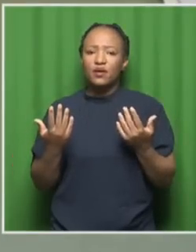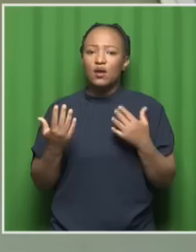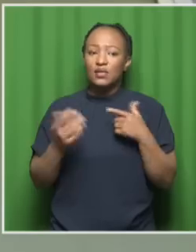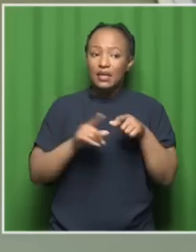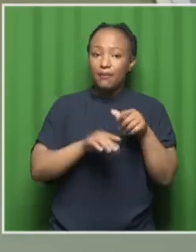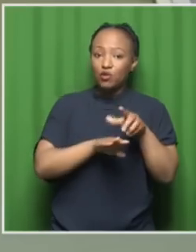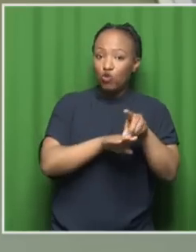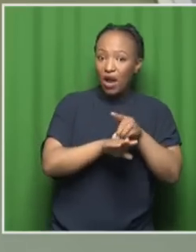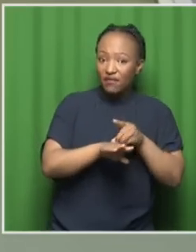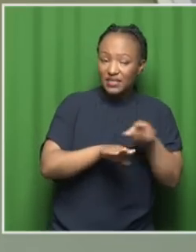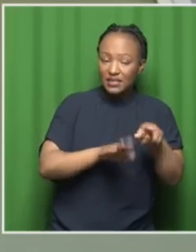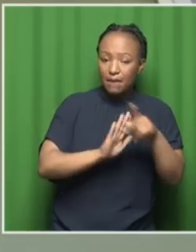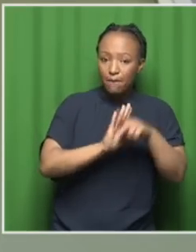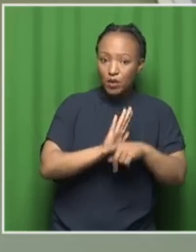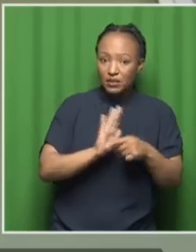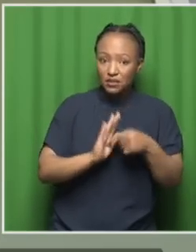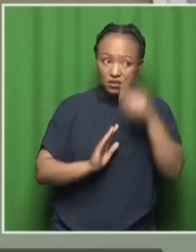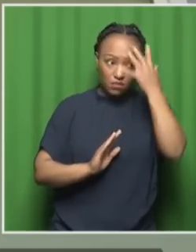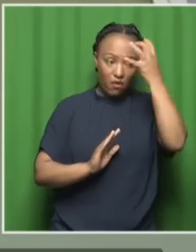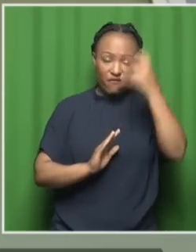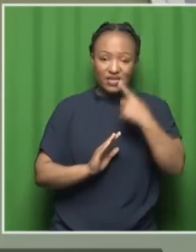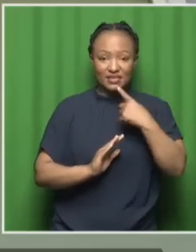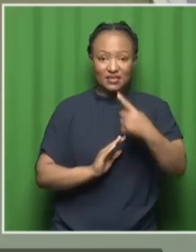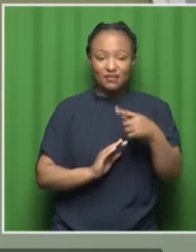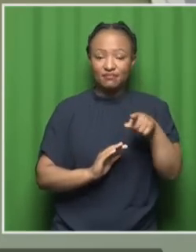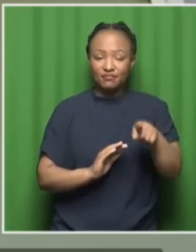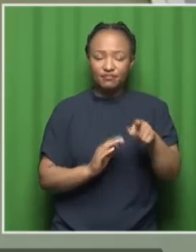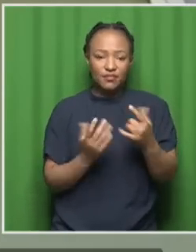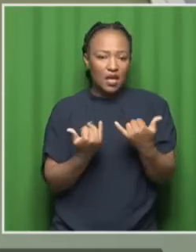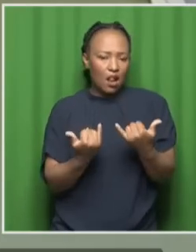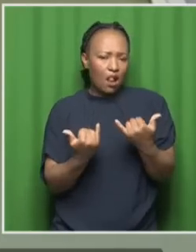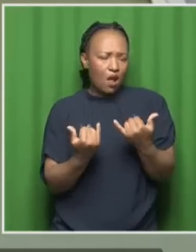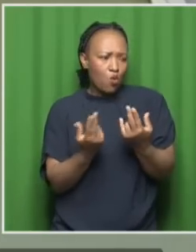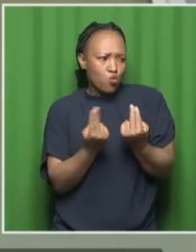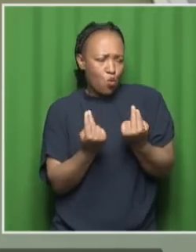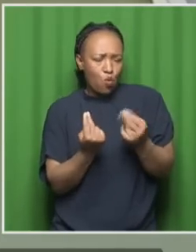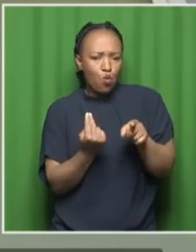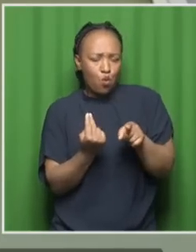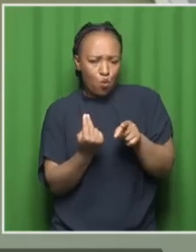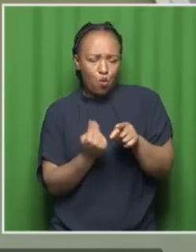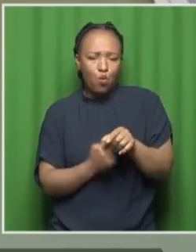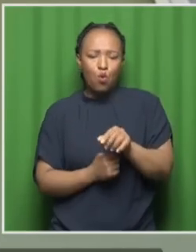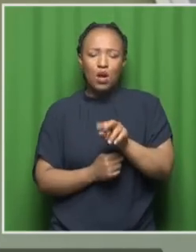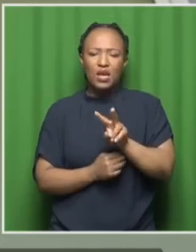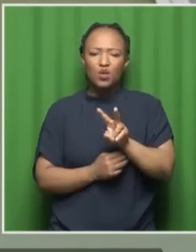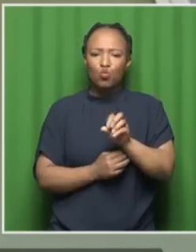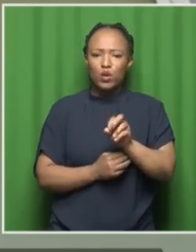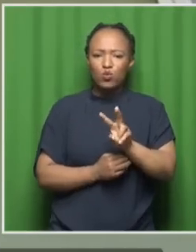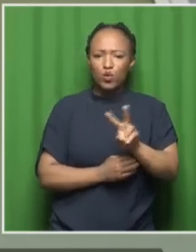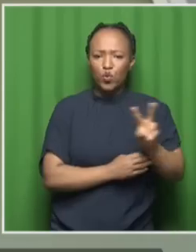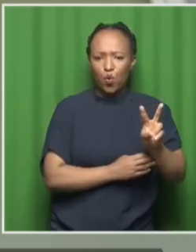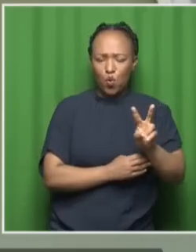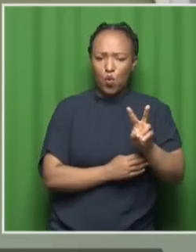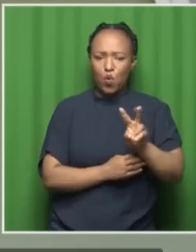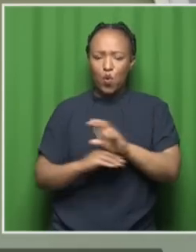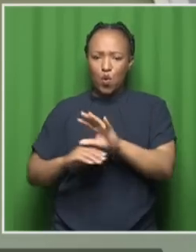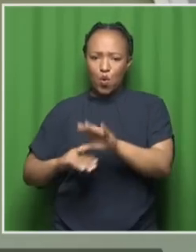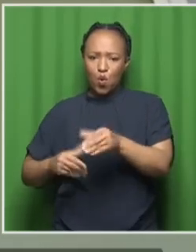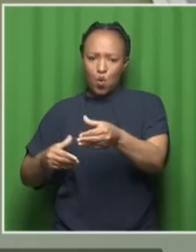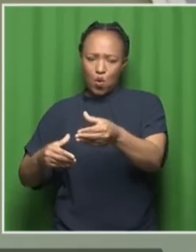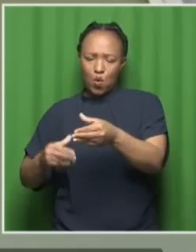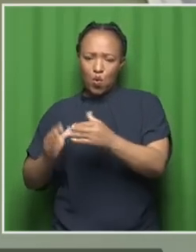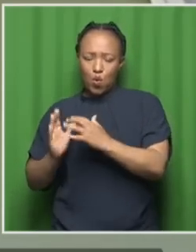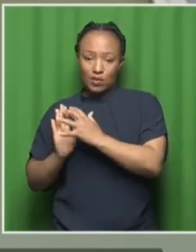policy that Professor is talking about, the latest one of 2022 now, is the one now that